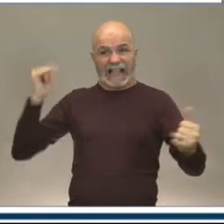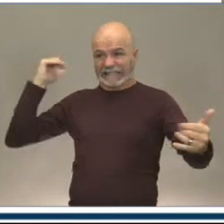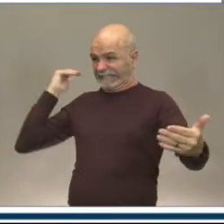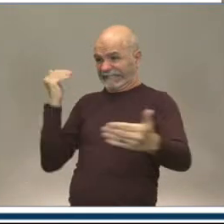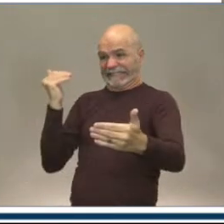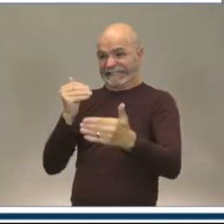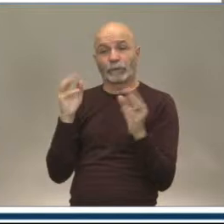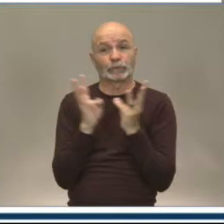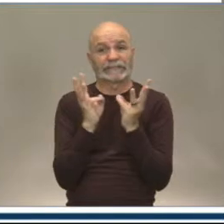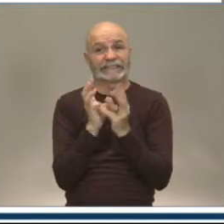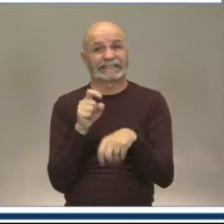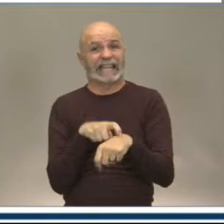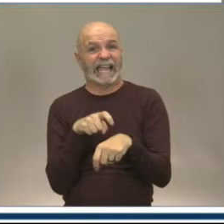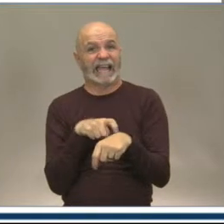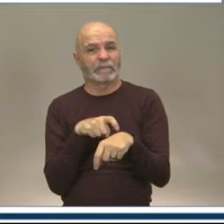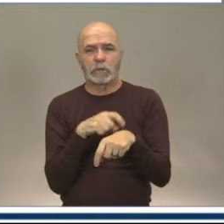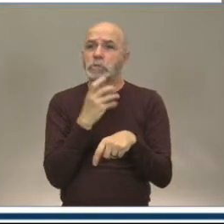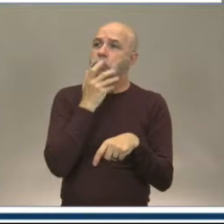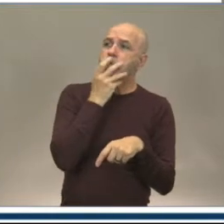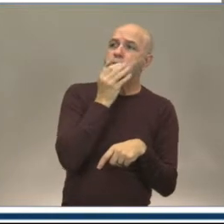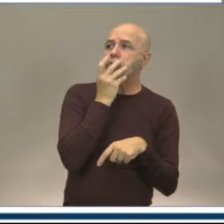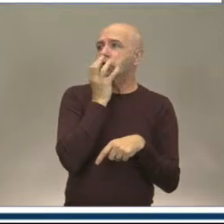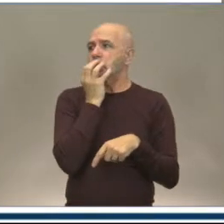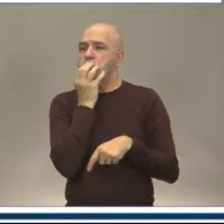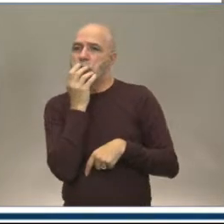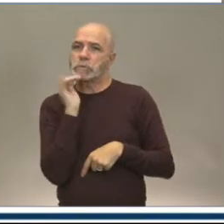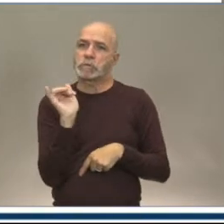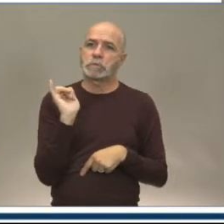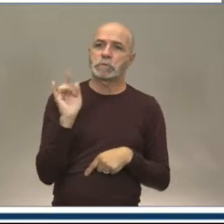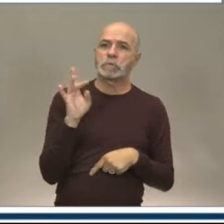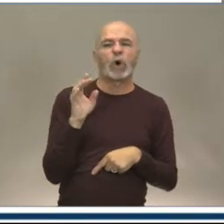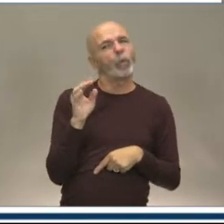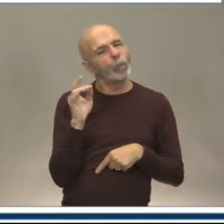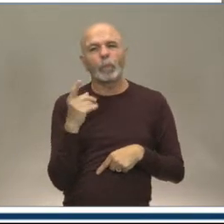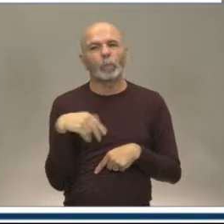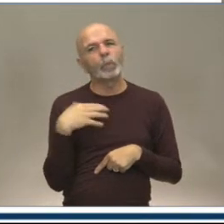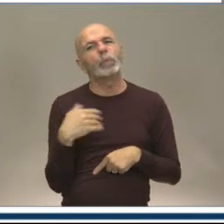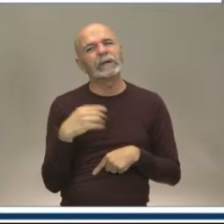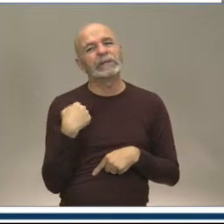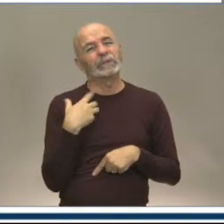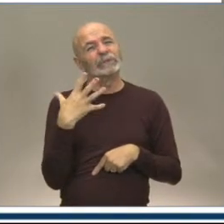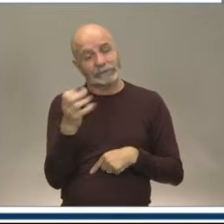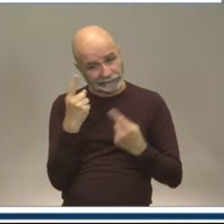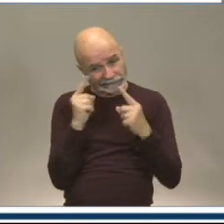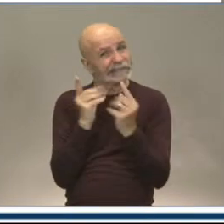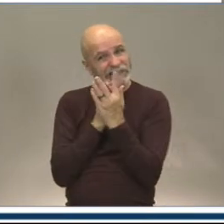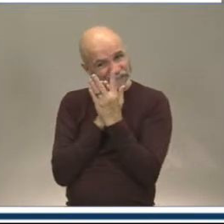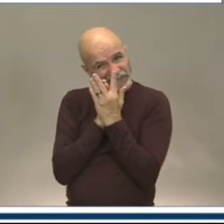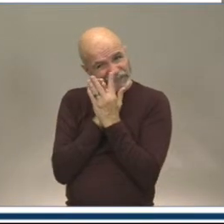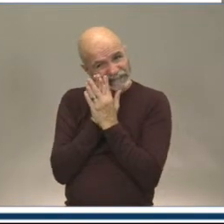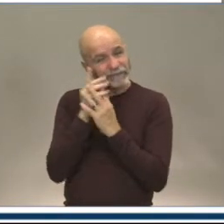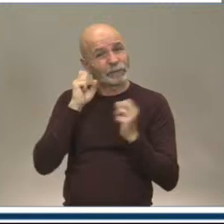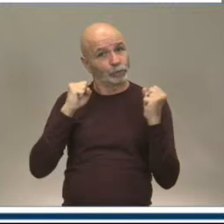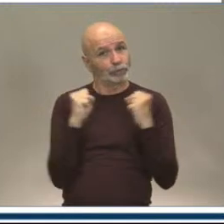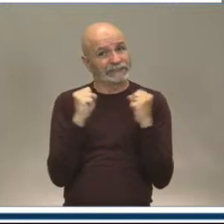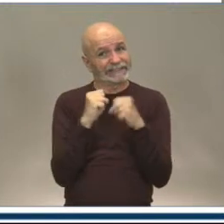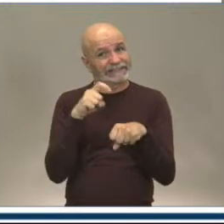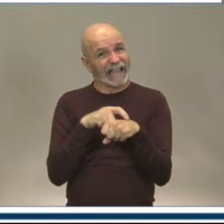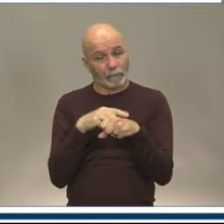have to take all that into consideration. And the reality is that to get us through the winter months safely, we're going to have